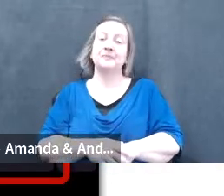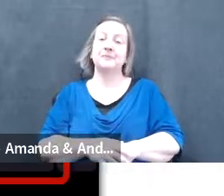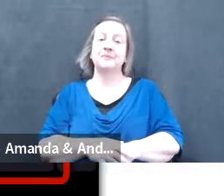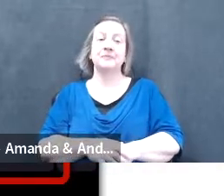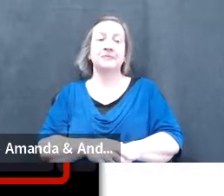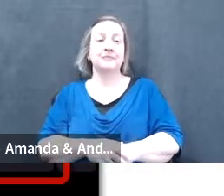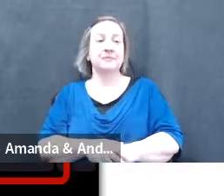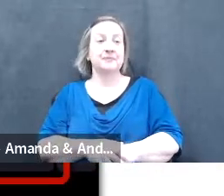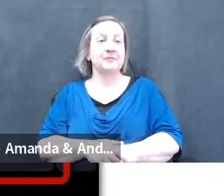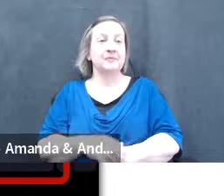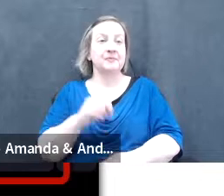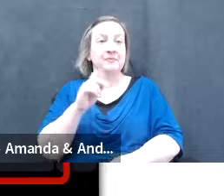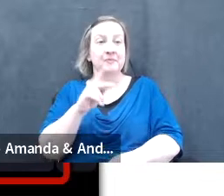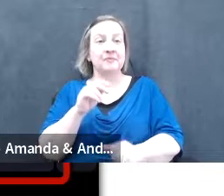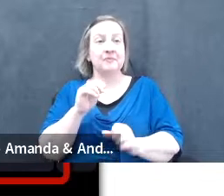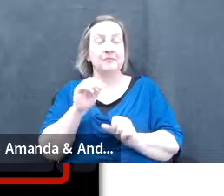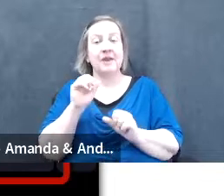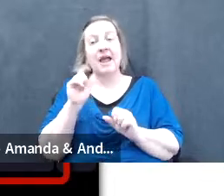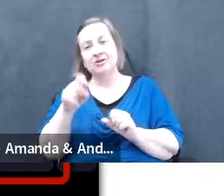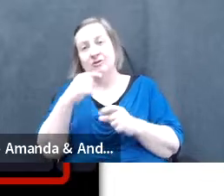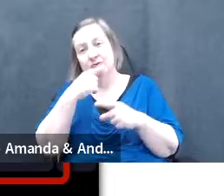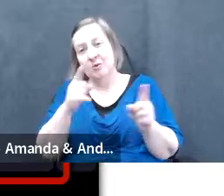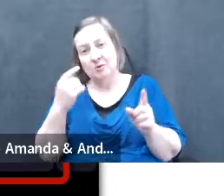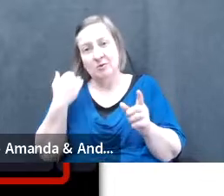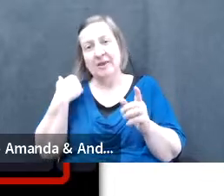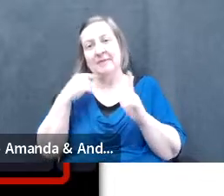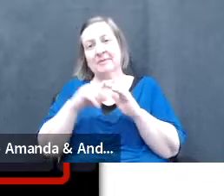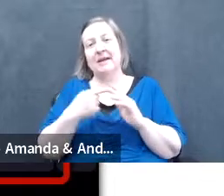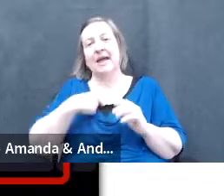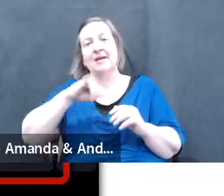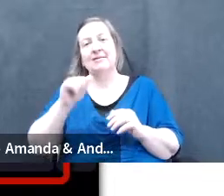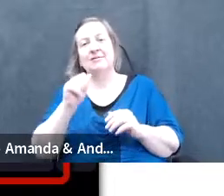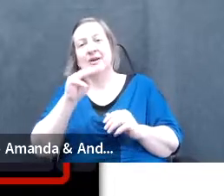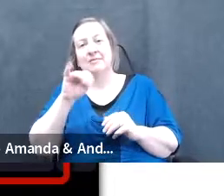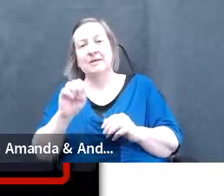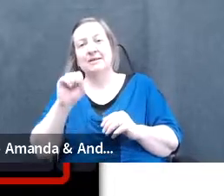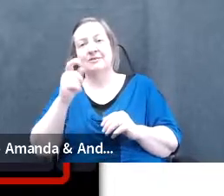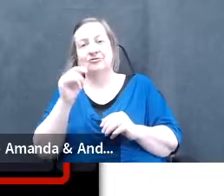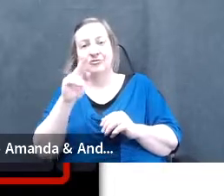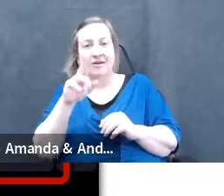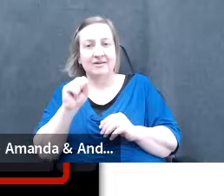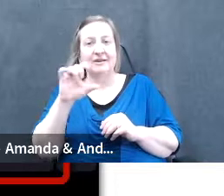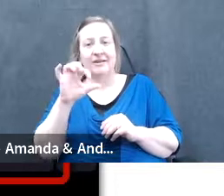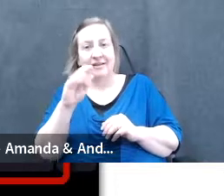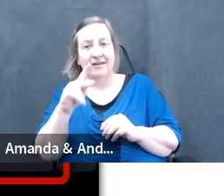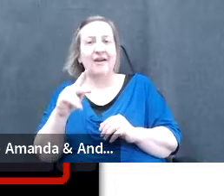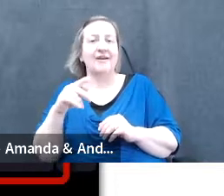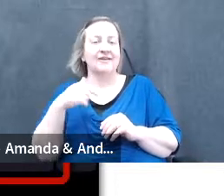that button, Nicola. And by the way, I should have said this at the beginning. I always forget. I'm Jamie Strauss-Clark, she, her pronouns. I am your facilitator